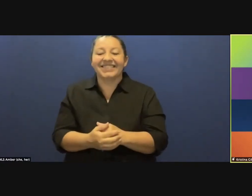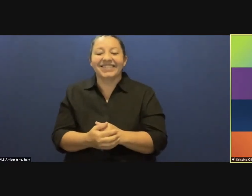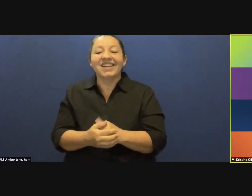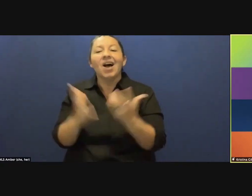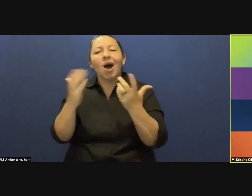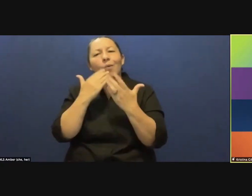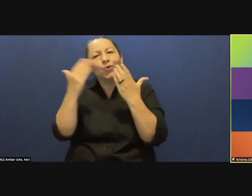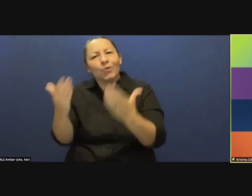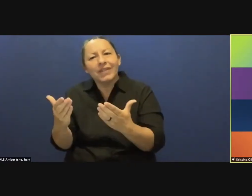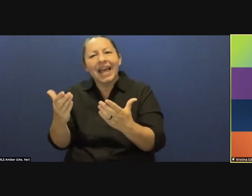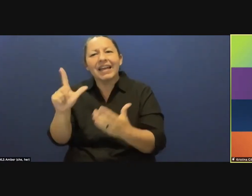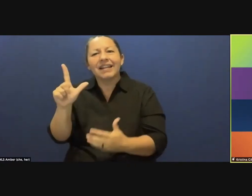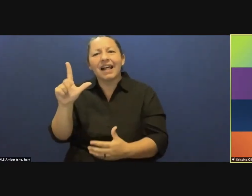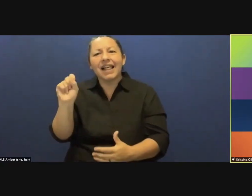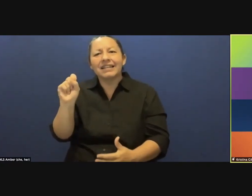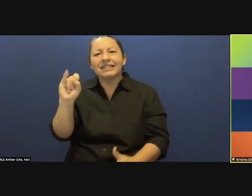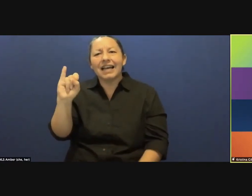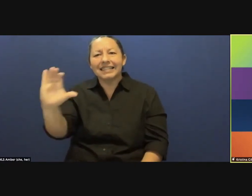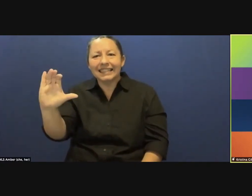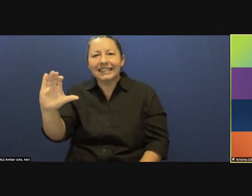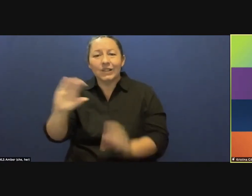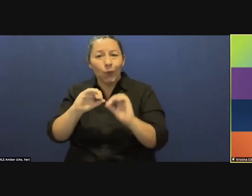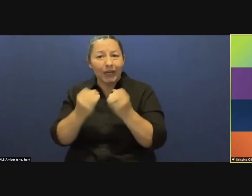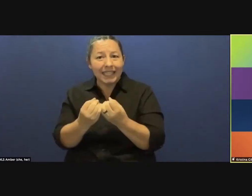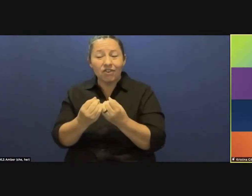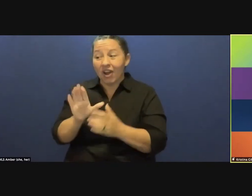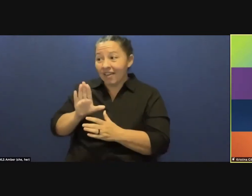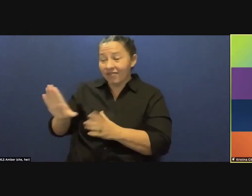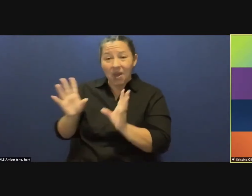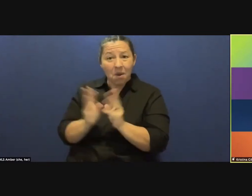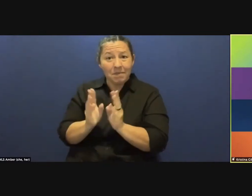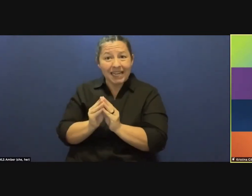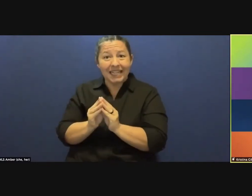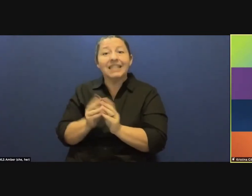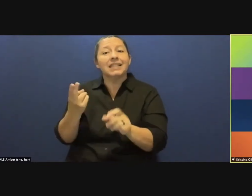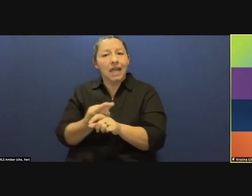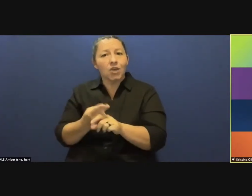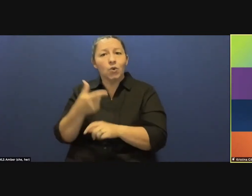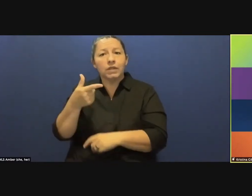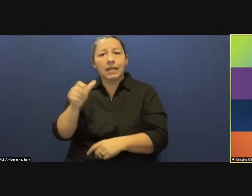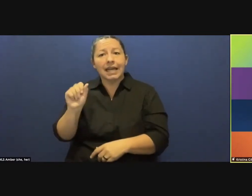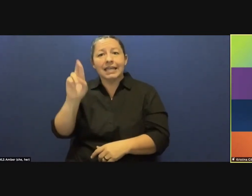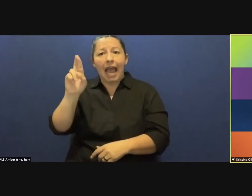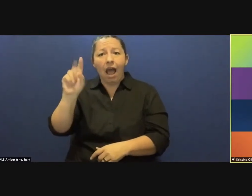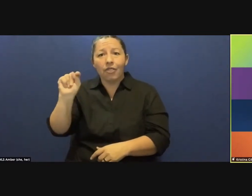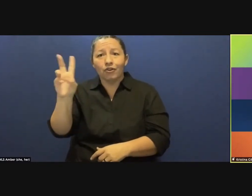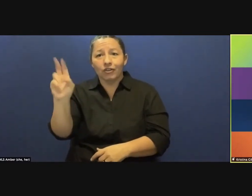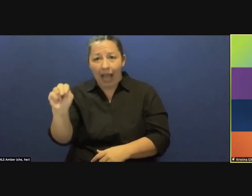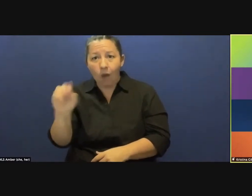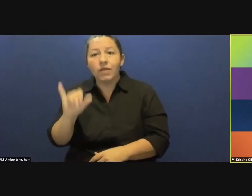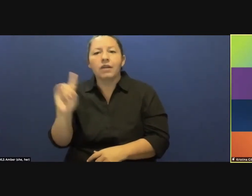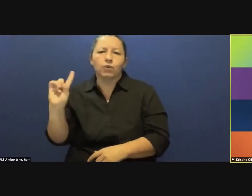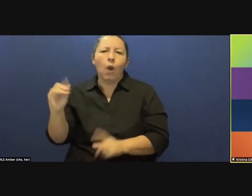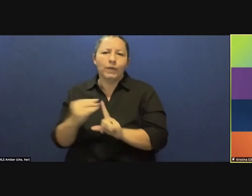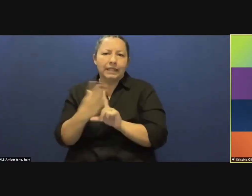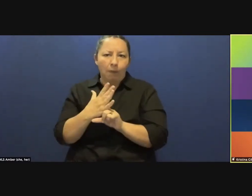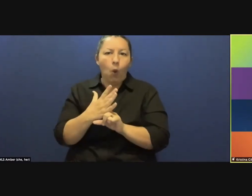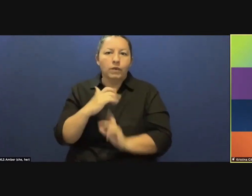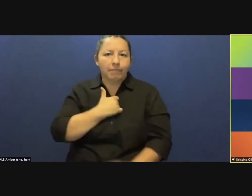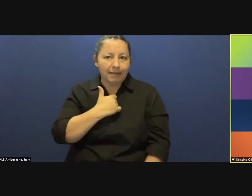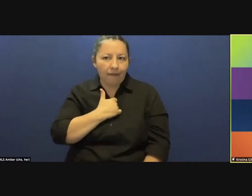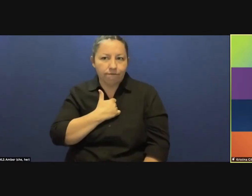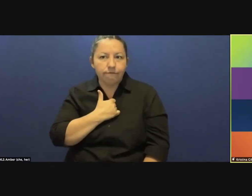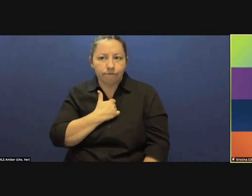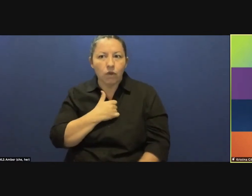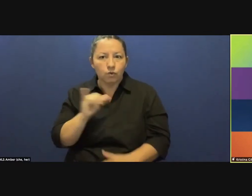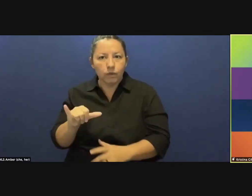thank the LSIC organization. At their meetings, they used GatherTown, which is where I was exposed to it. And I hope you all enjoyed